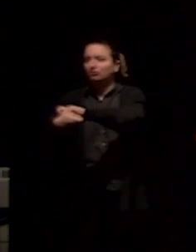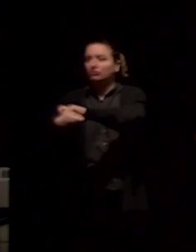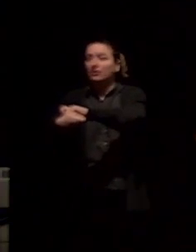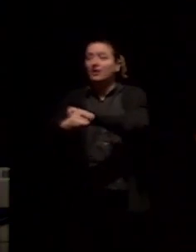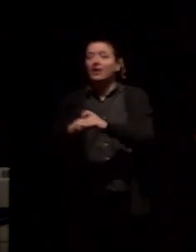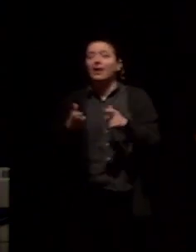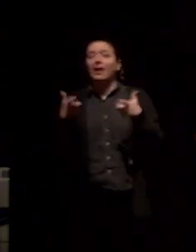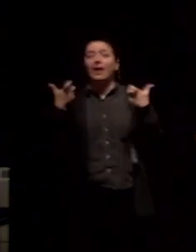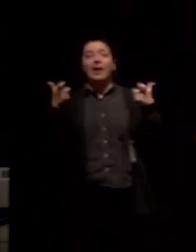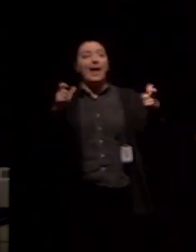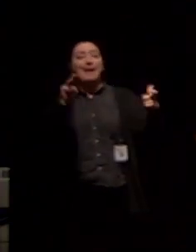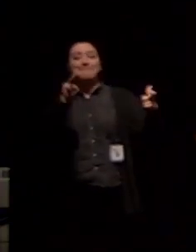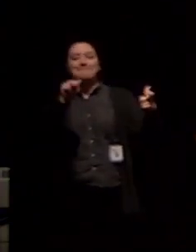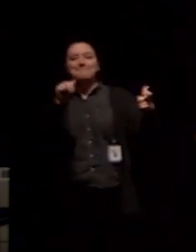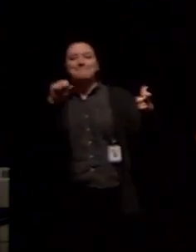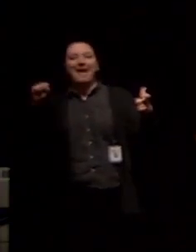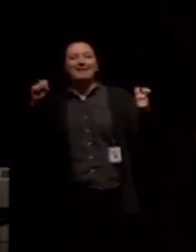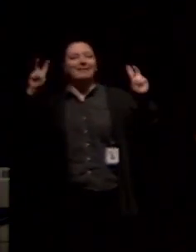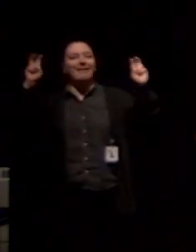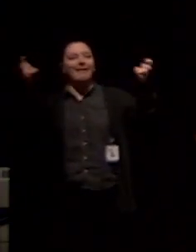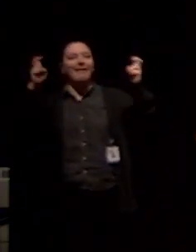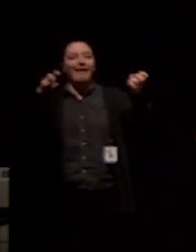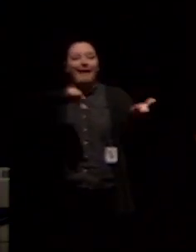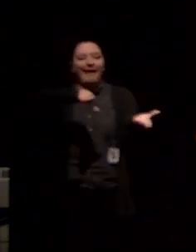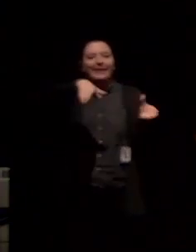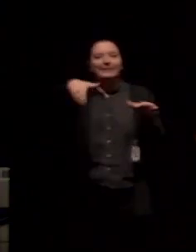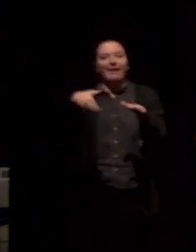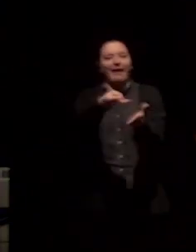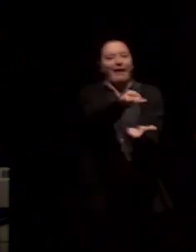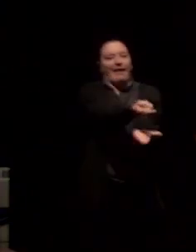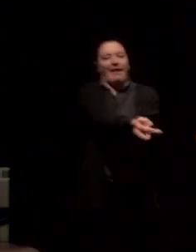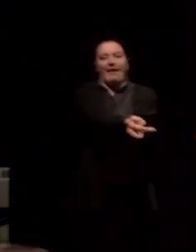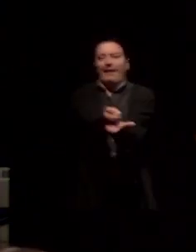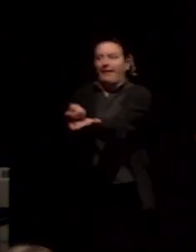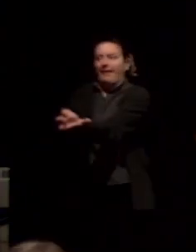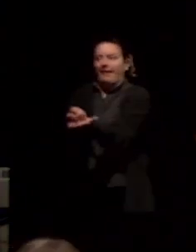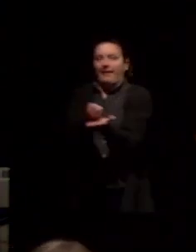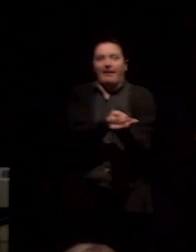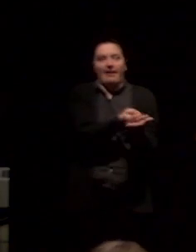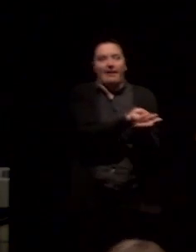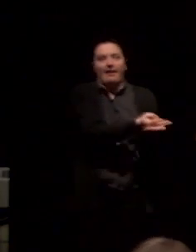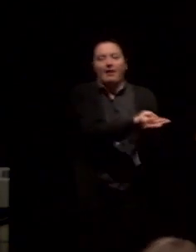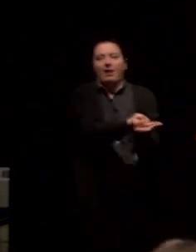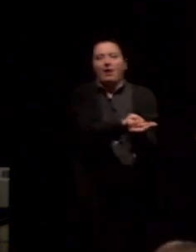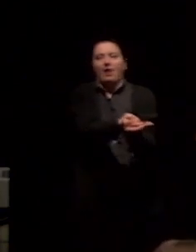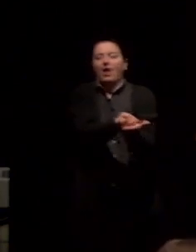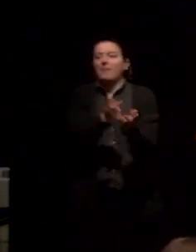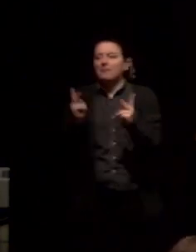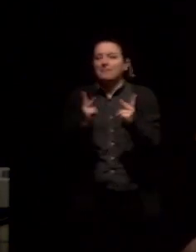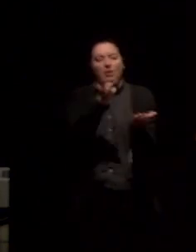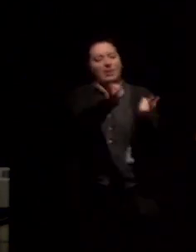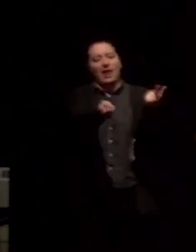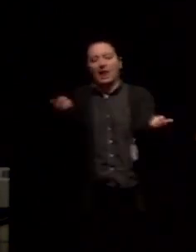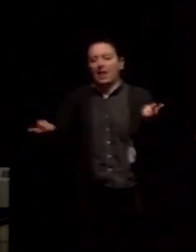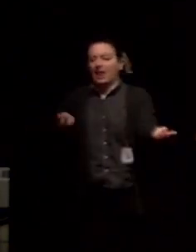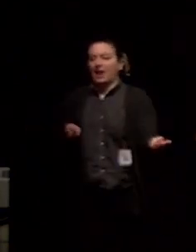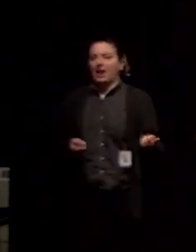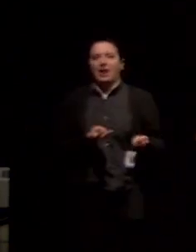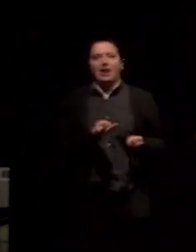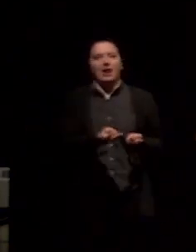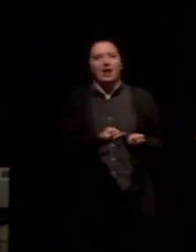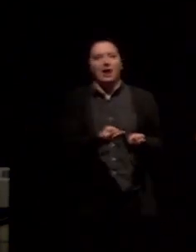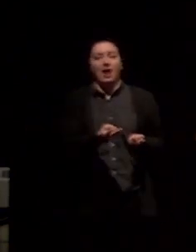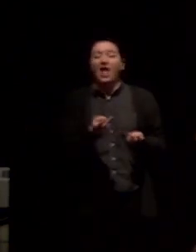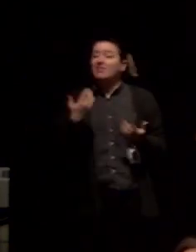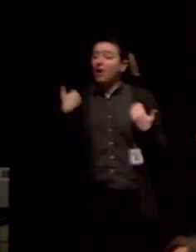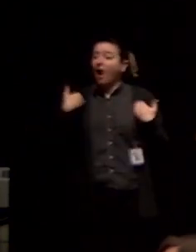would carry graves and had red paint on their hand that they're slapping onto government buildings to say we're dying and the government's not